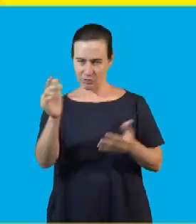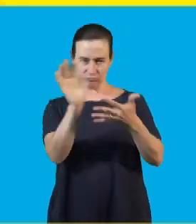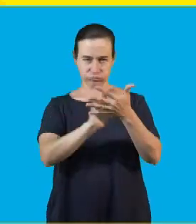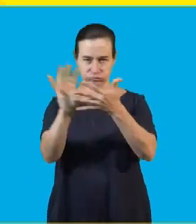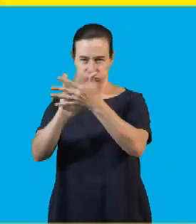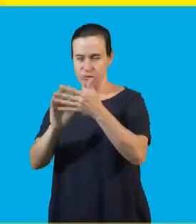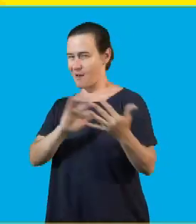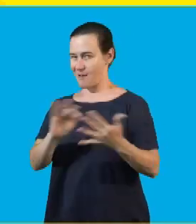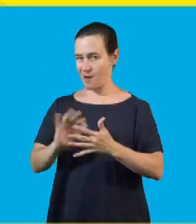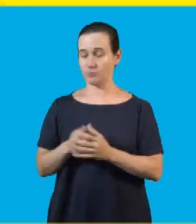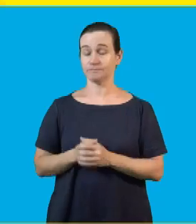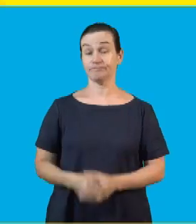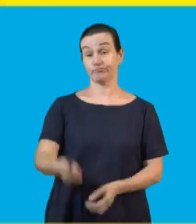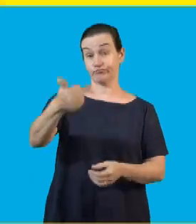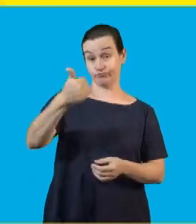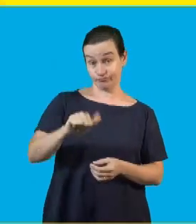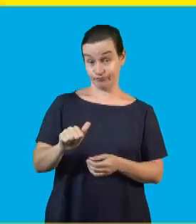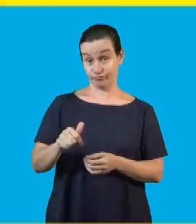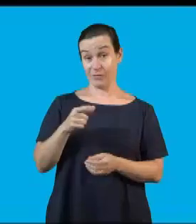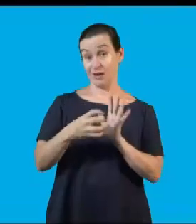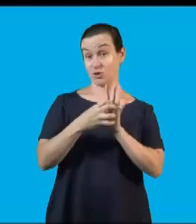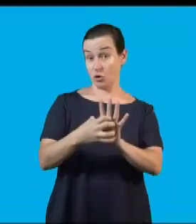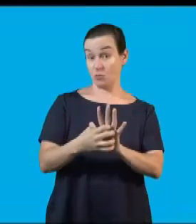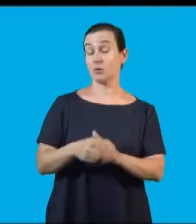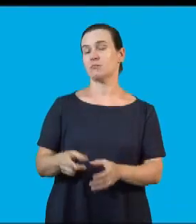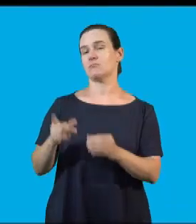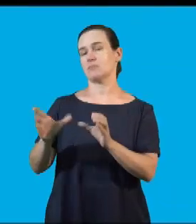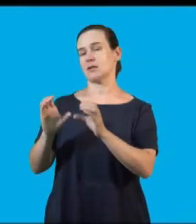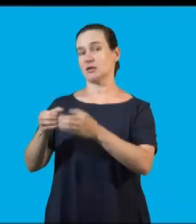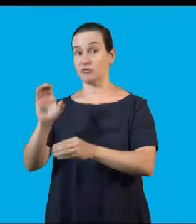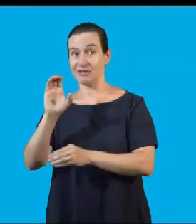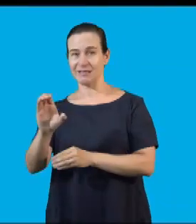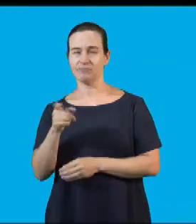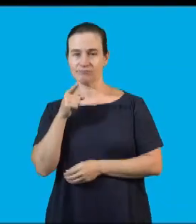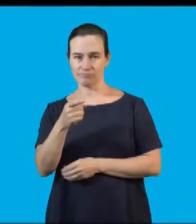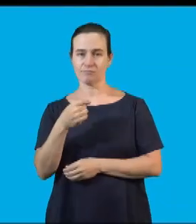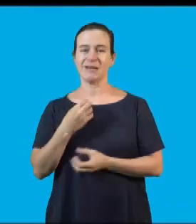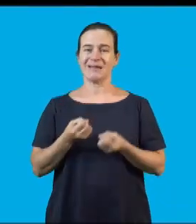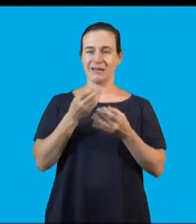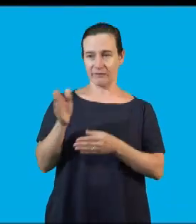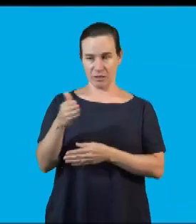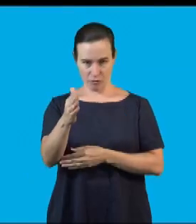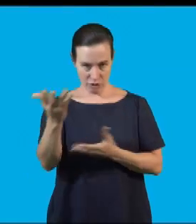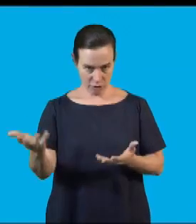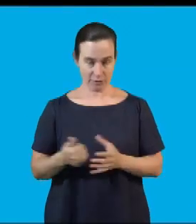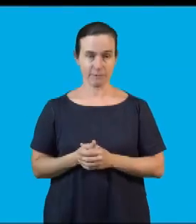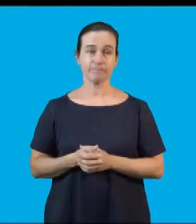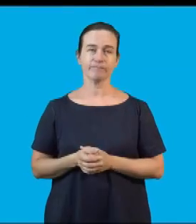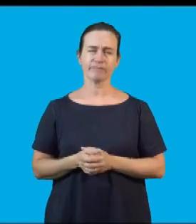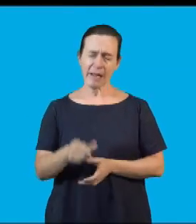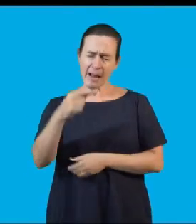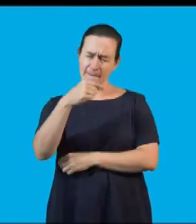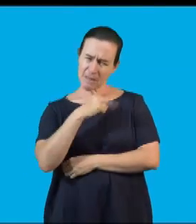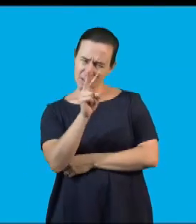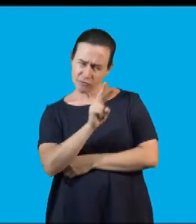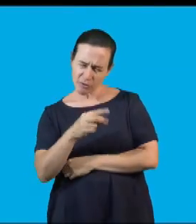text. Our next example is from category C, and it is directions. Remember, while you're reading,